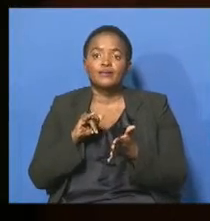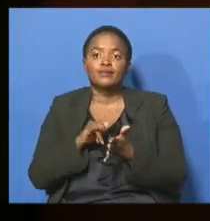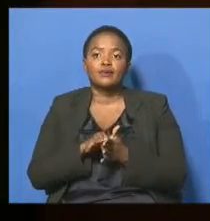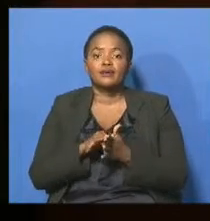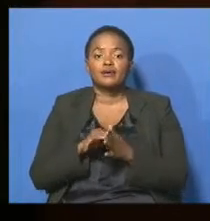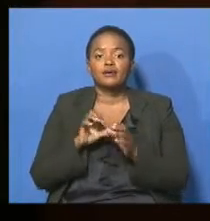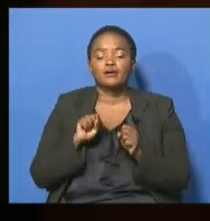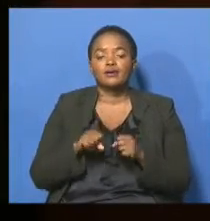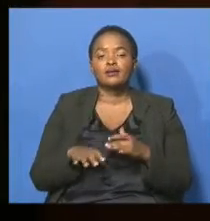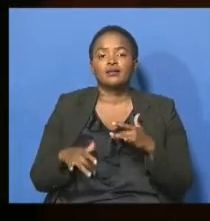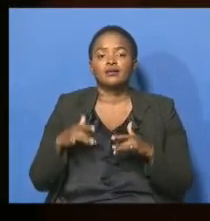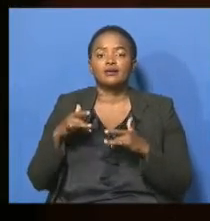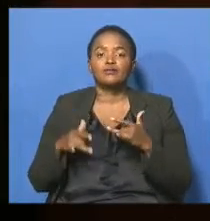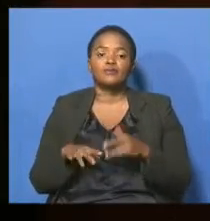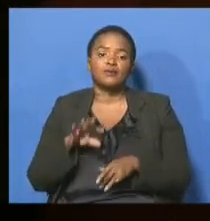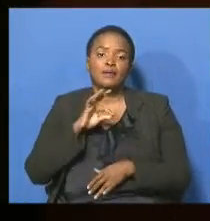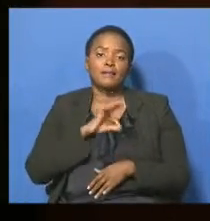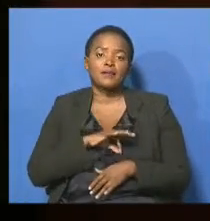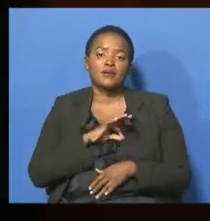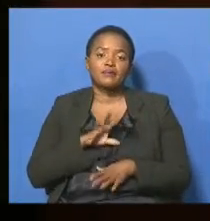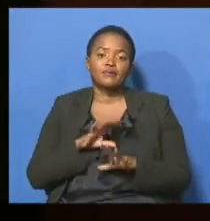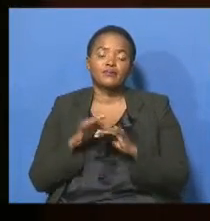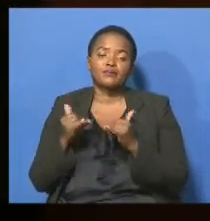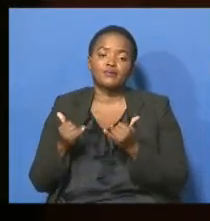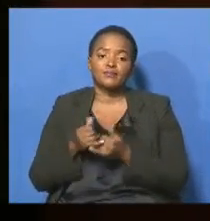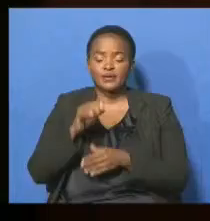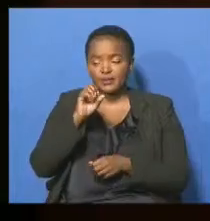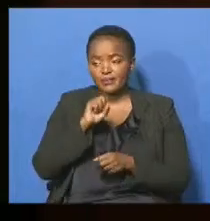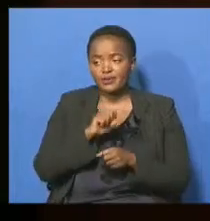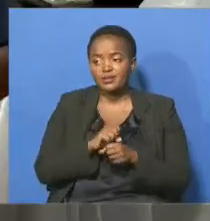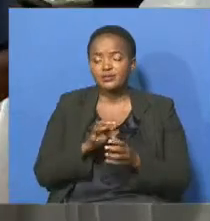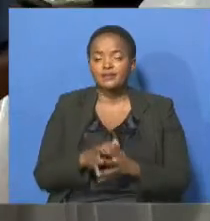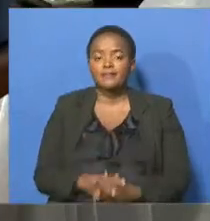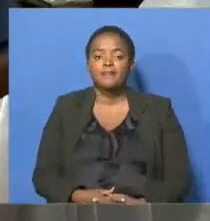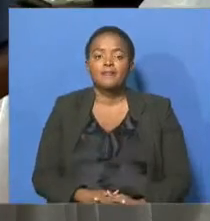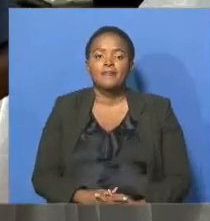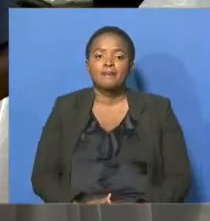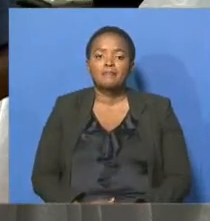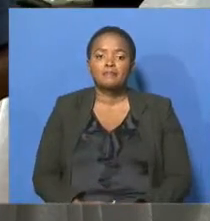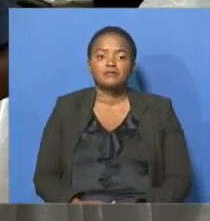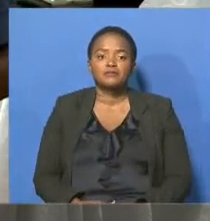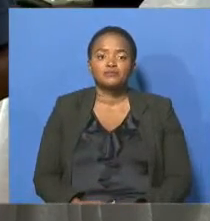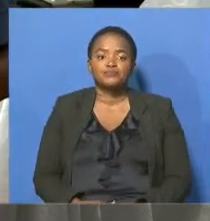we enjoy the benefits of community policing.